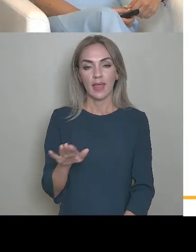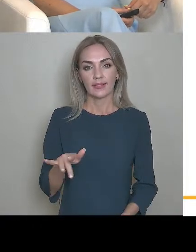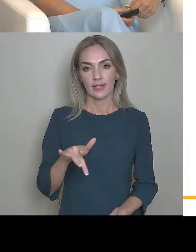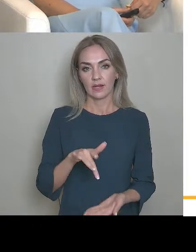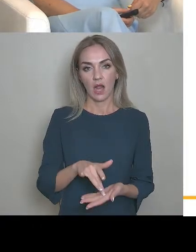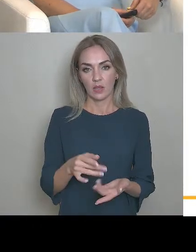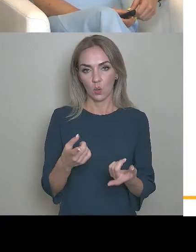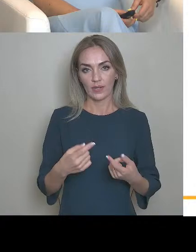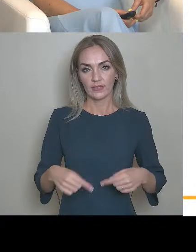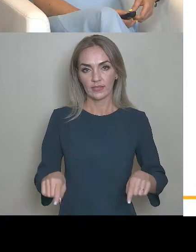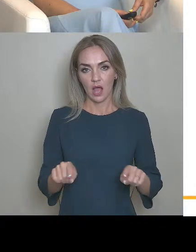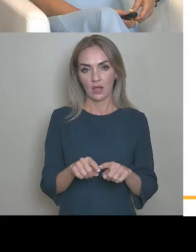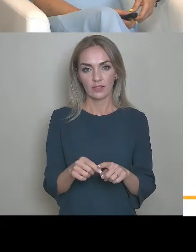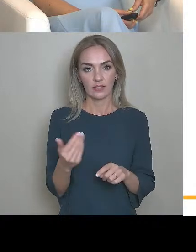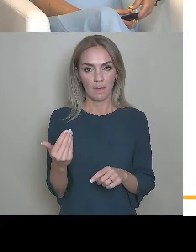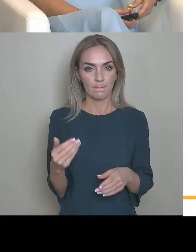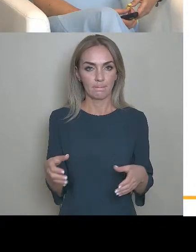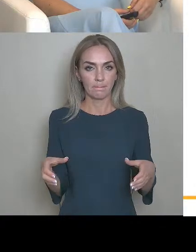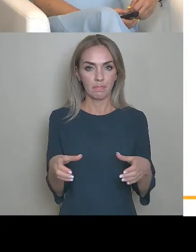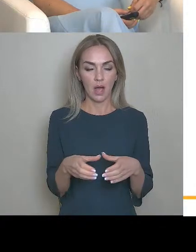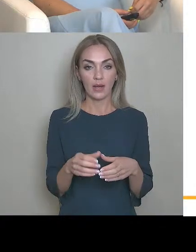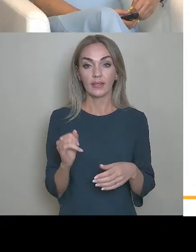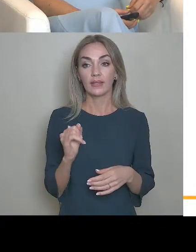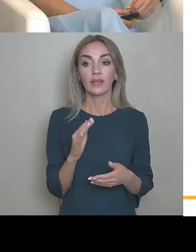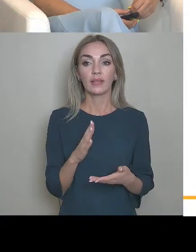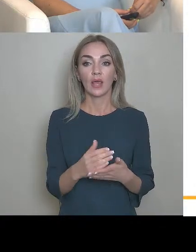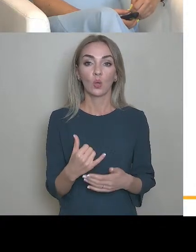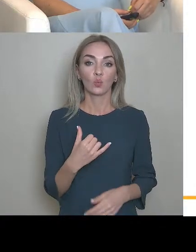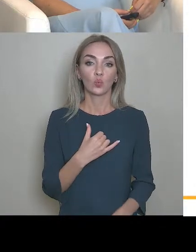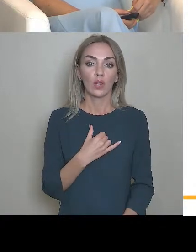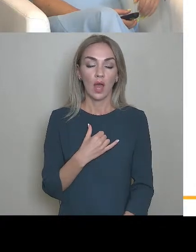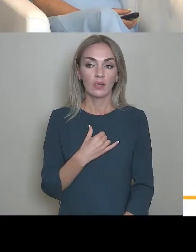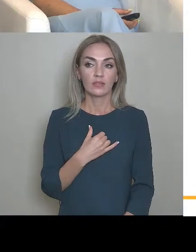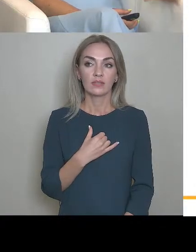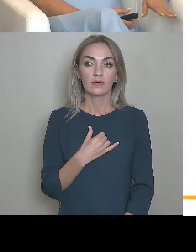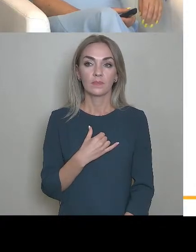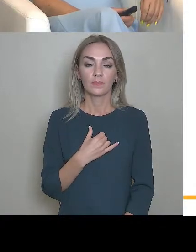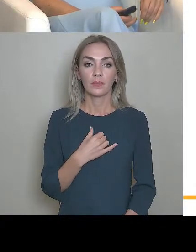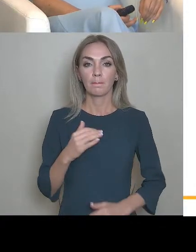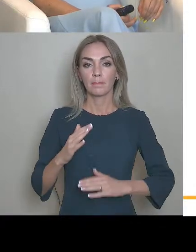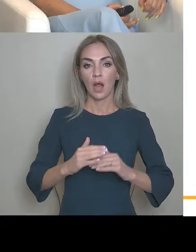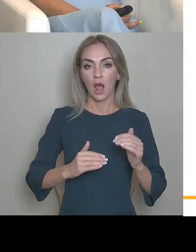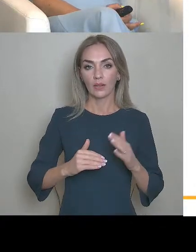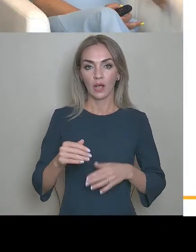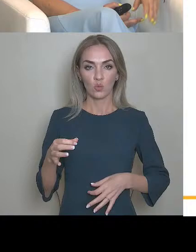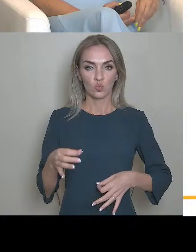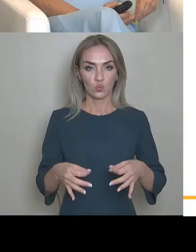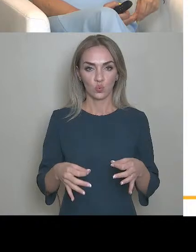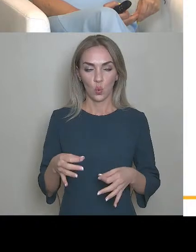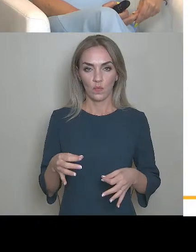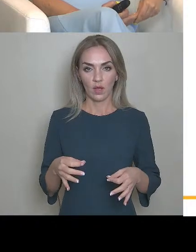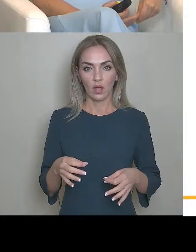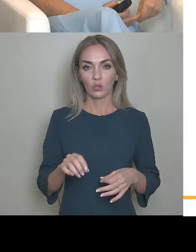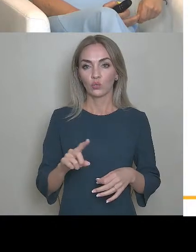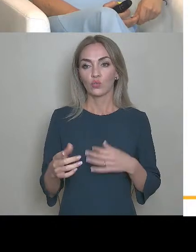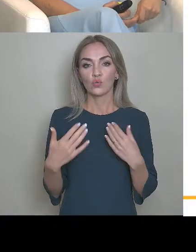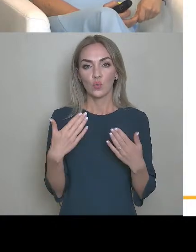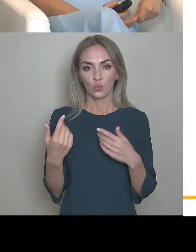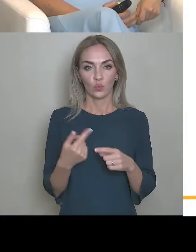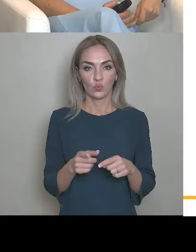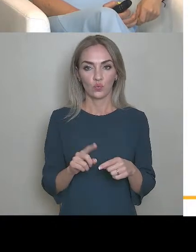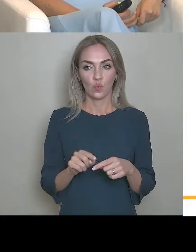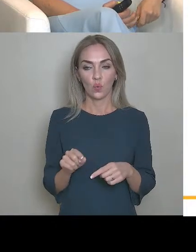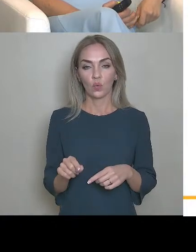by the central office of the party, central organization of the party. We have the case law